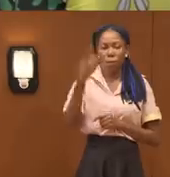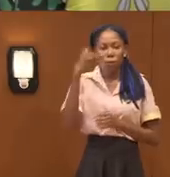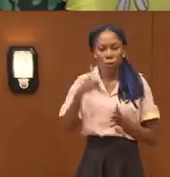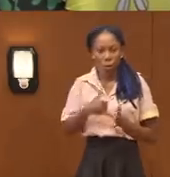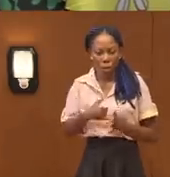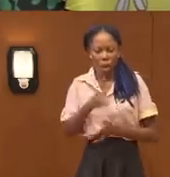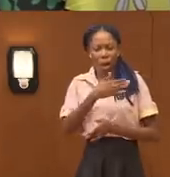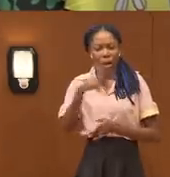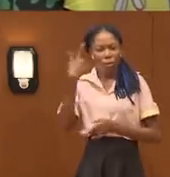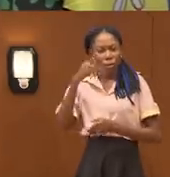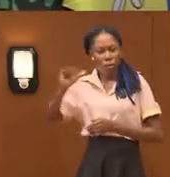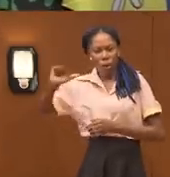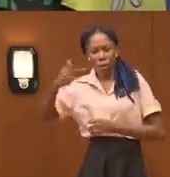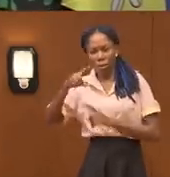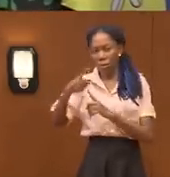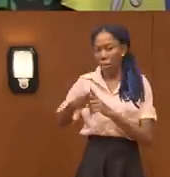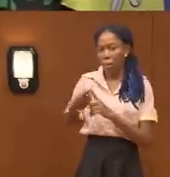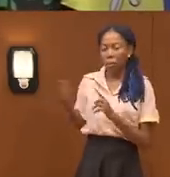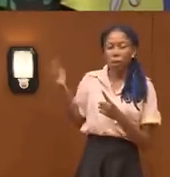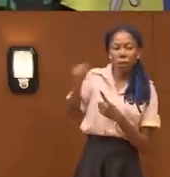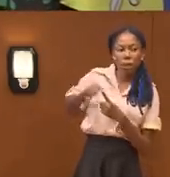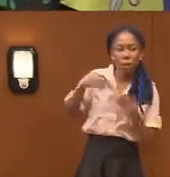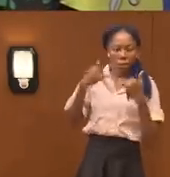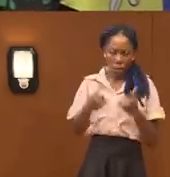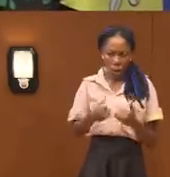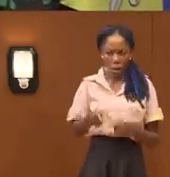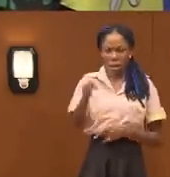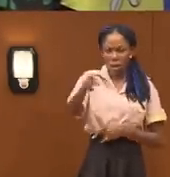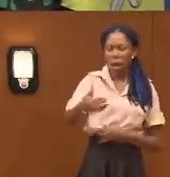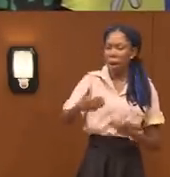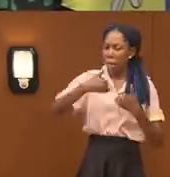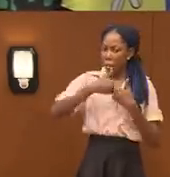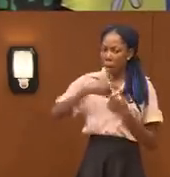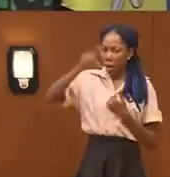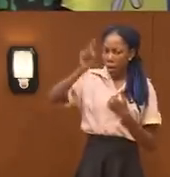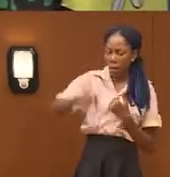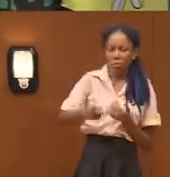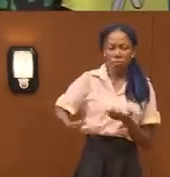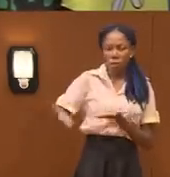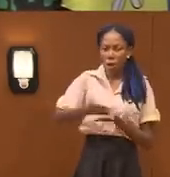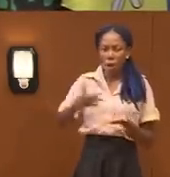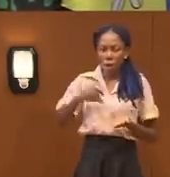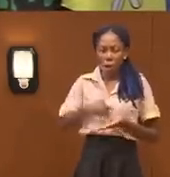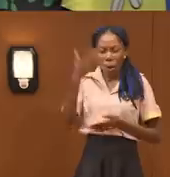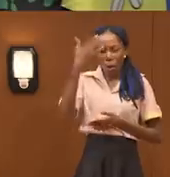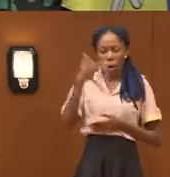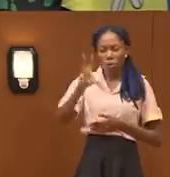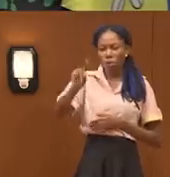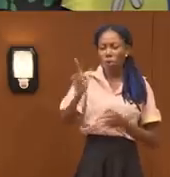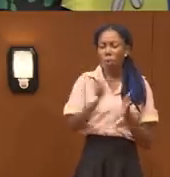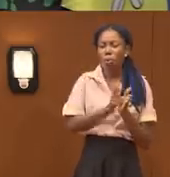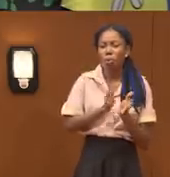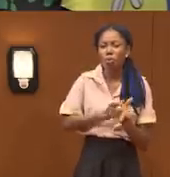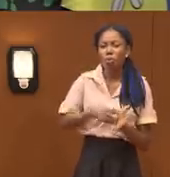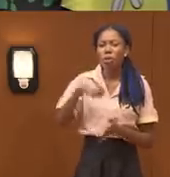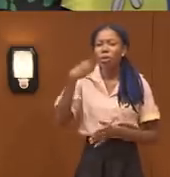up till now, they are entitled to still collect the rent for that period. There's no law that says a tenant can leave the